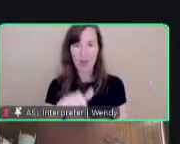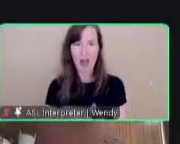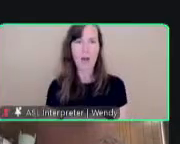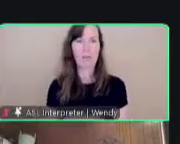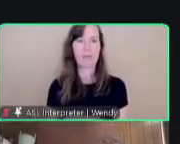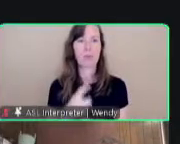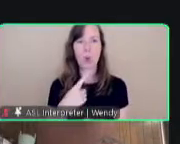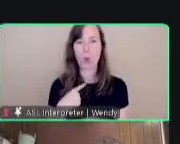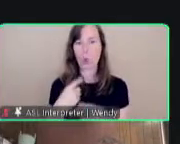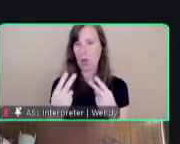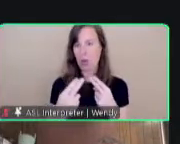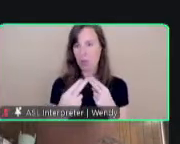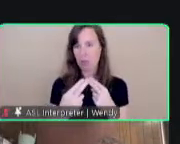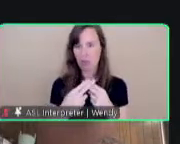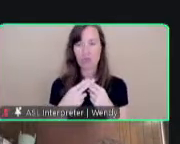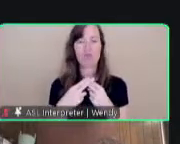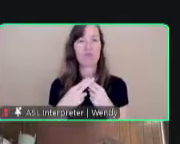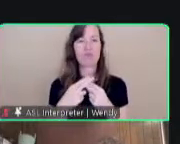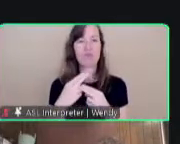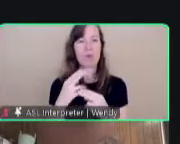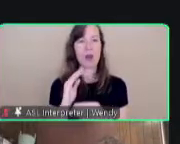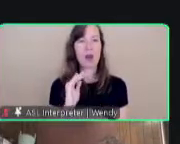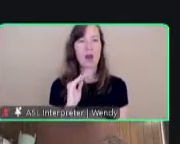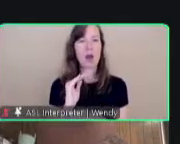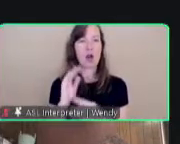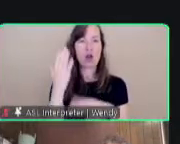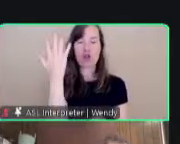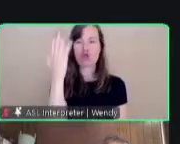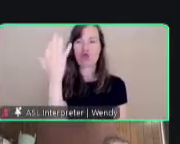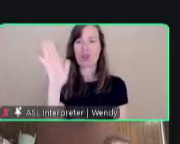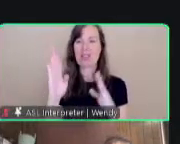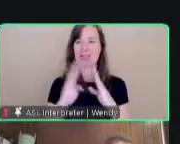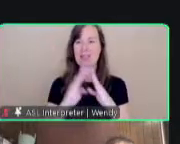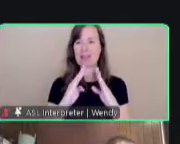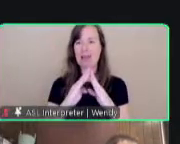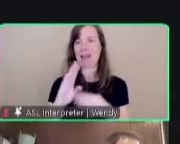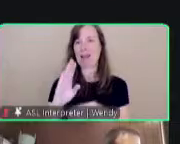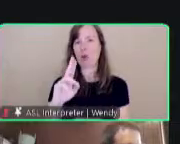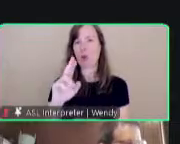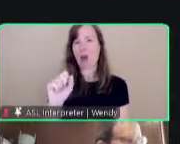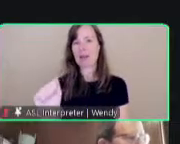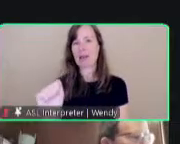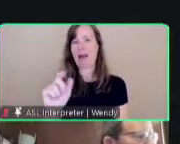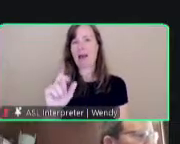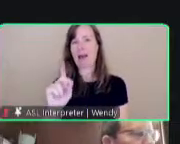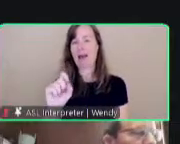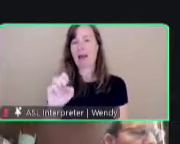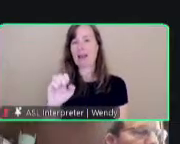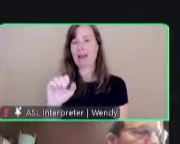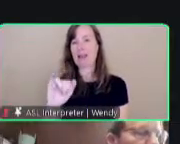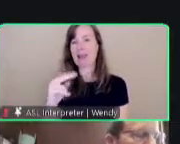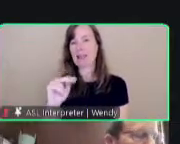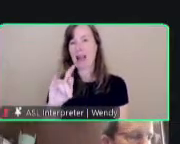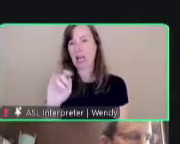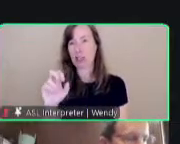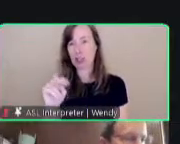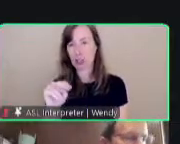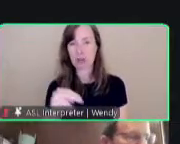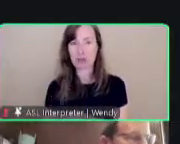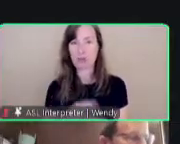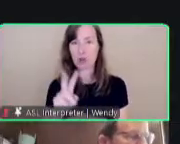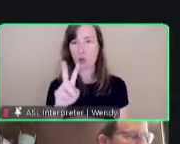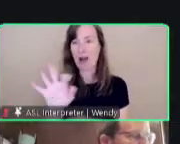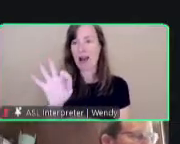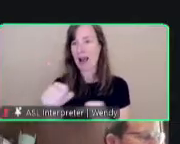USA designation. This is our 29th year. I wanted this in there because I watched YouTube for my next trip, and I saw somebody